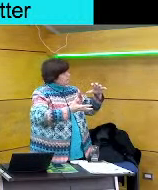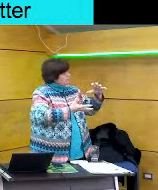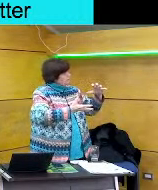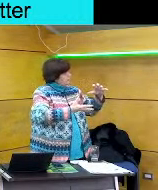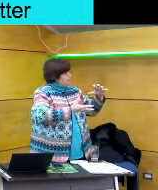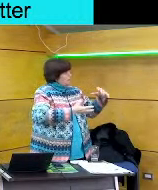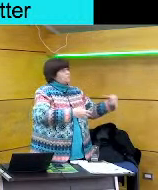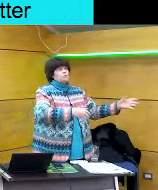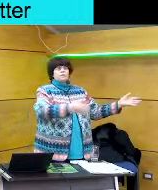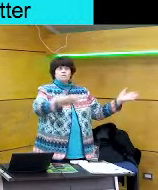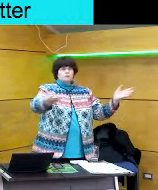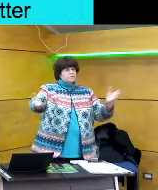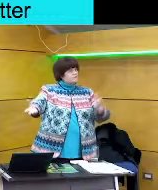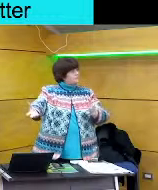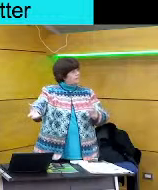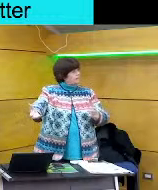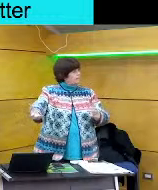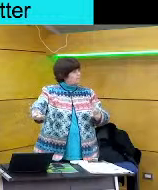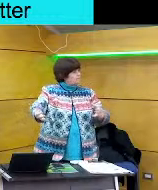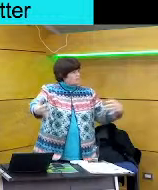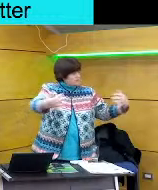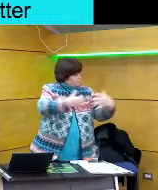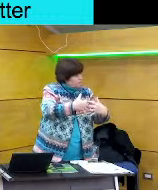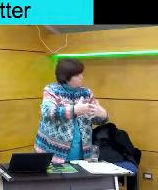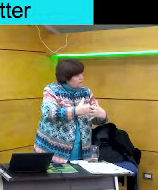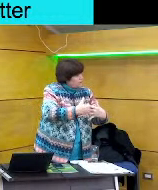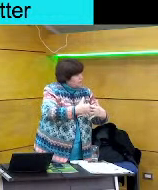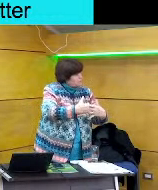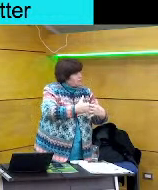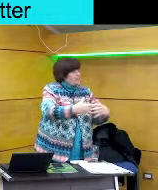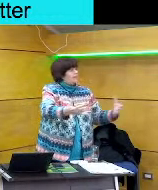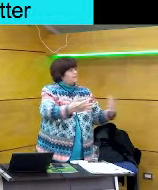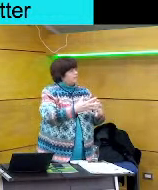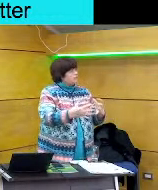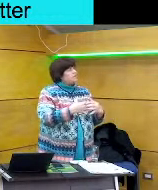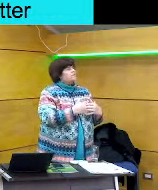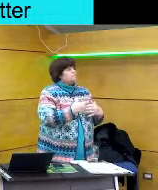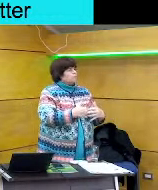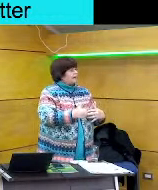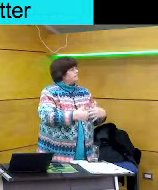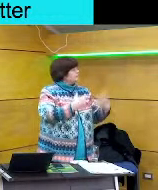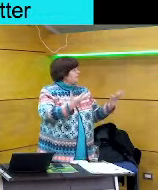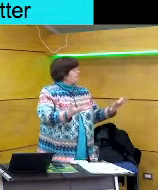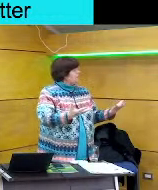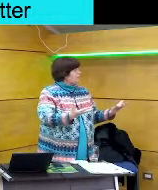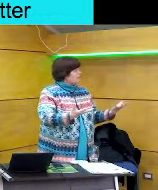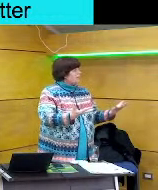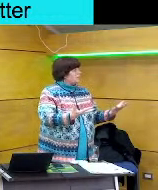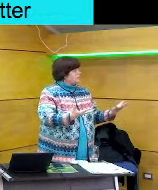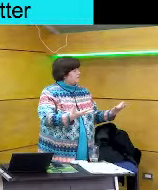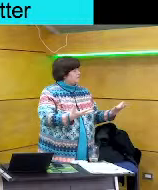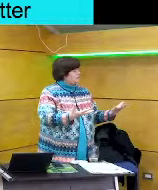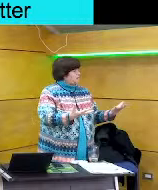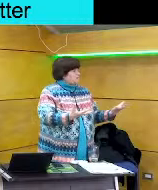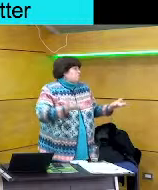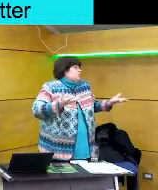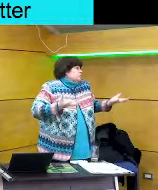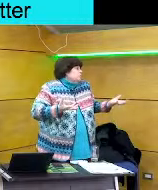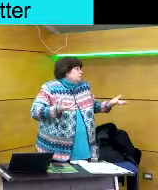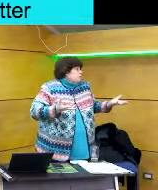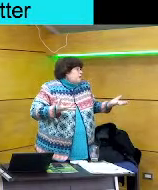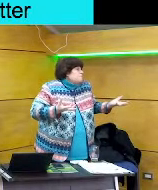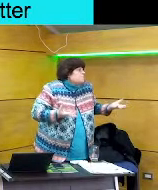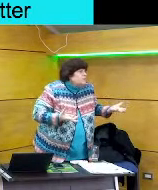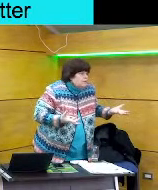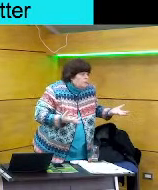passage, have them turn to the person sitting on the other side of them and buddy up and practice saying it out loud. Maybe they'll